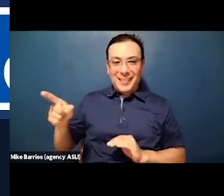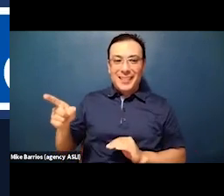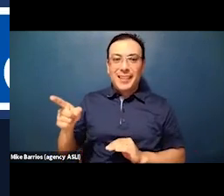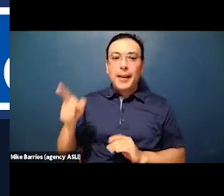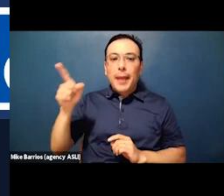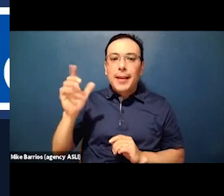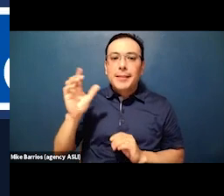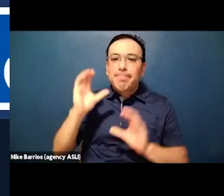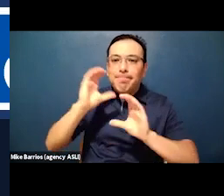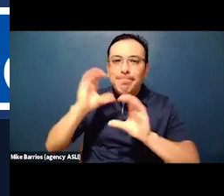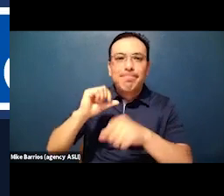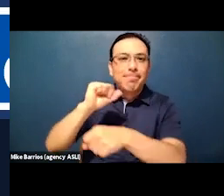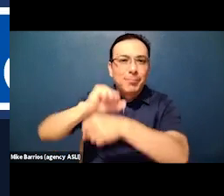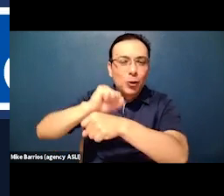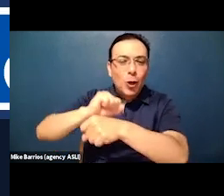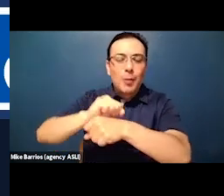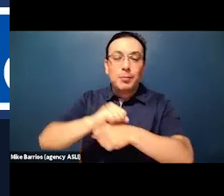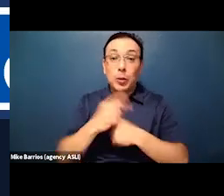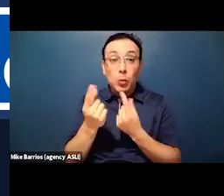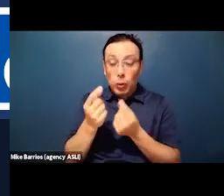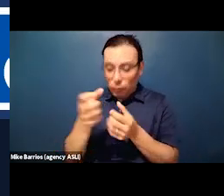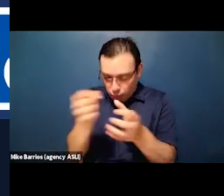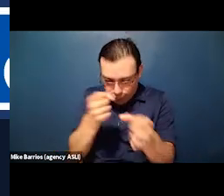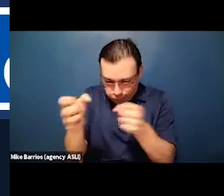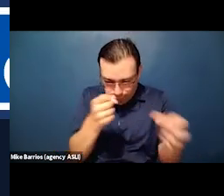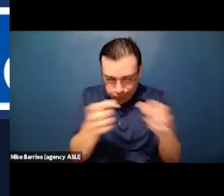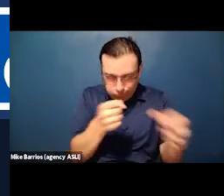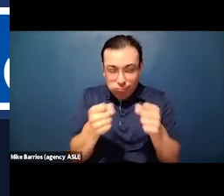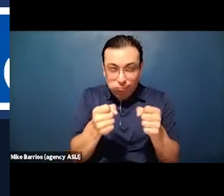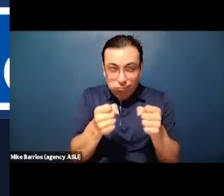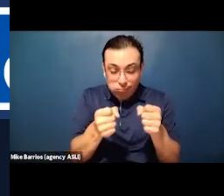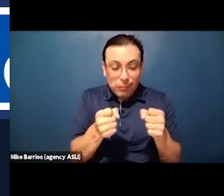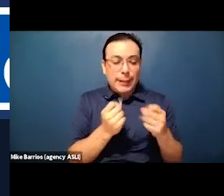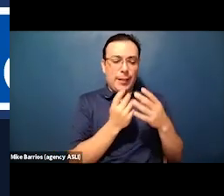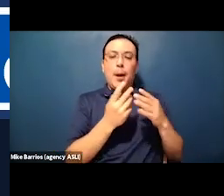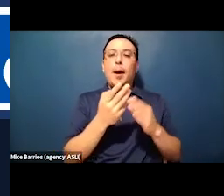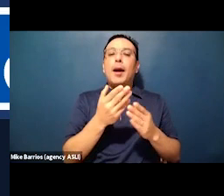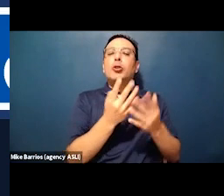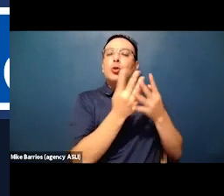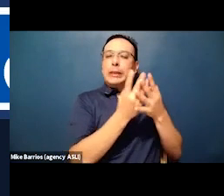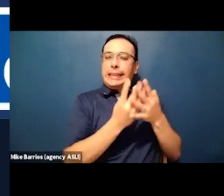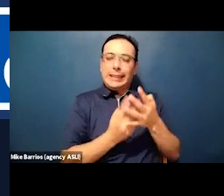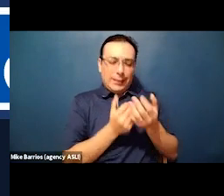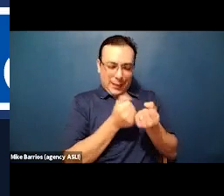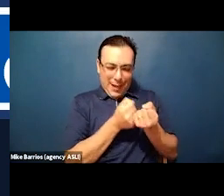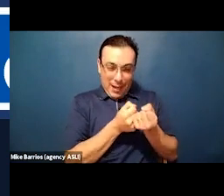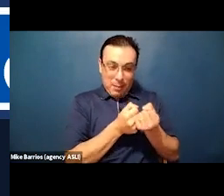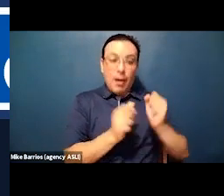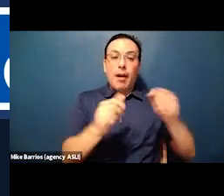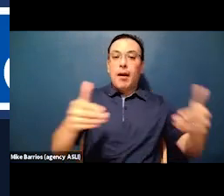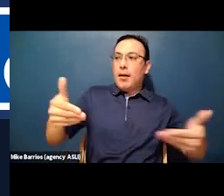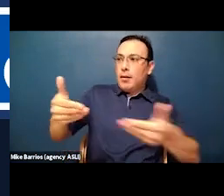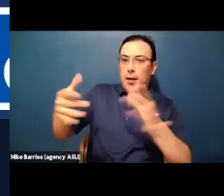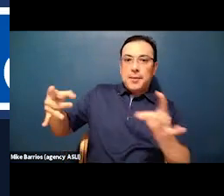And in the program, we recruit, pre-screen, and connect New Yorkers with disabilities to different job opportunities